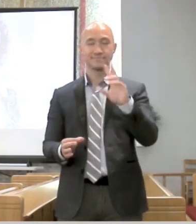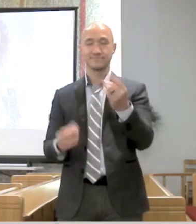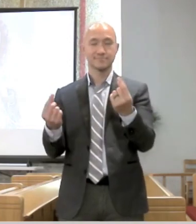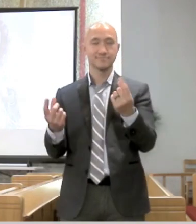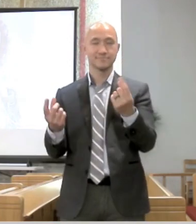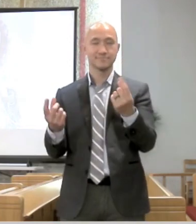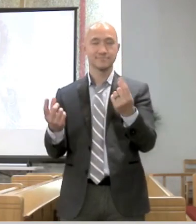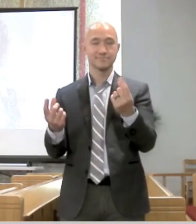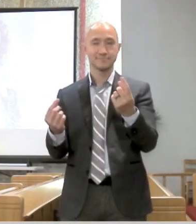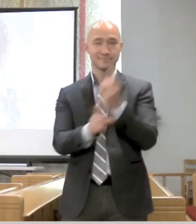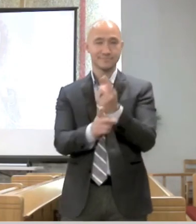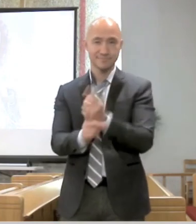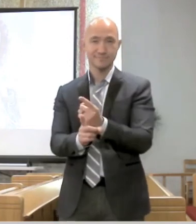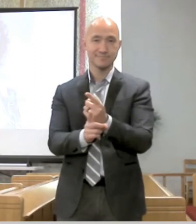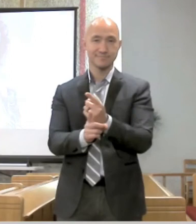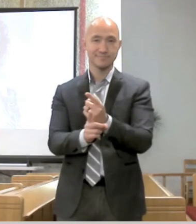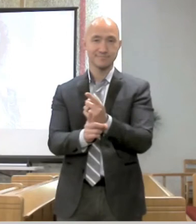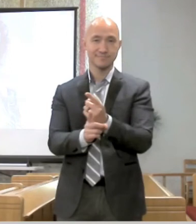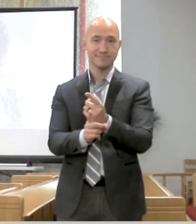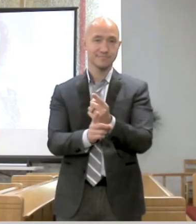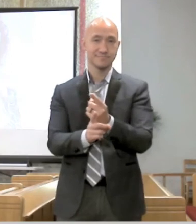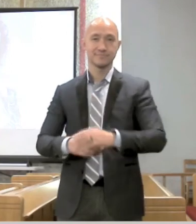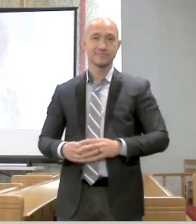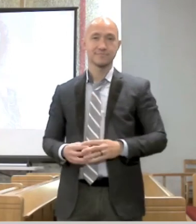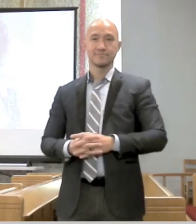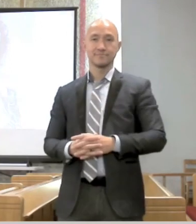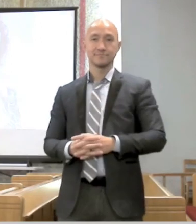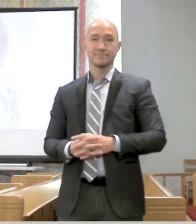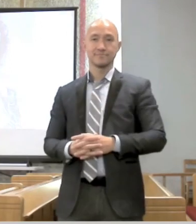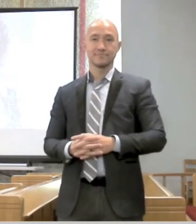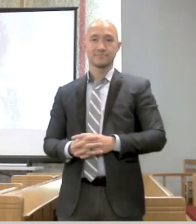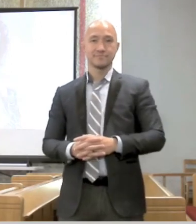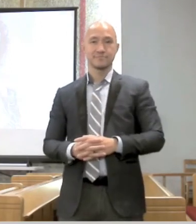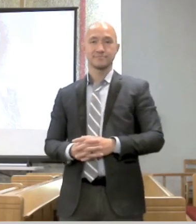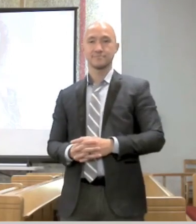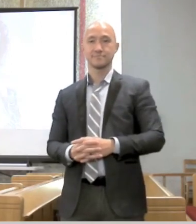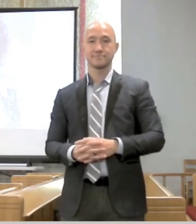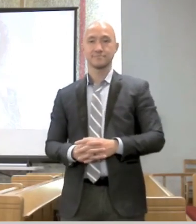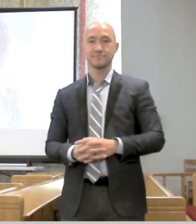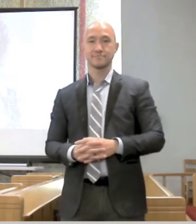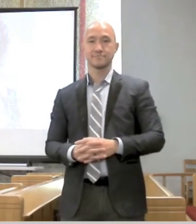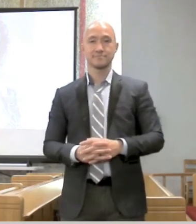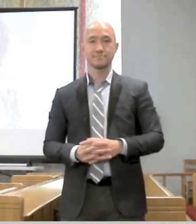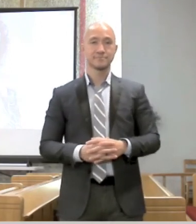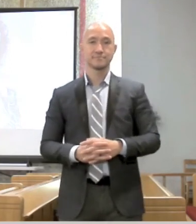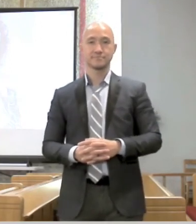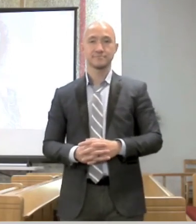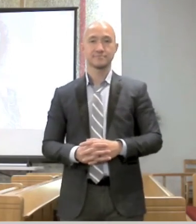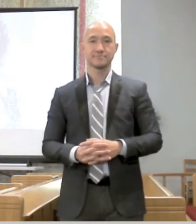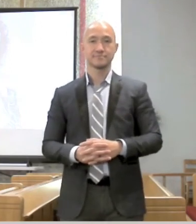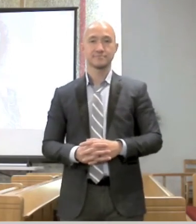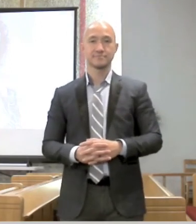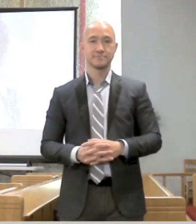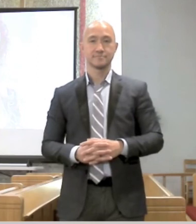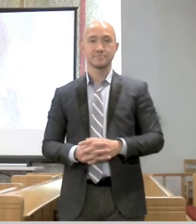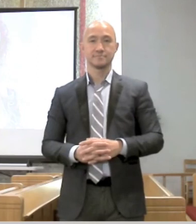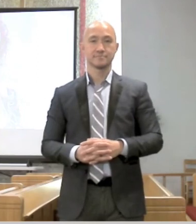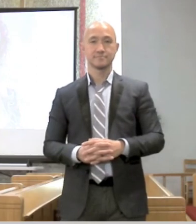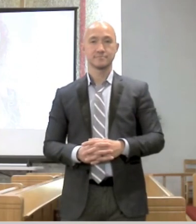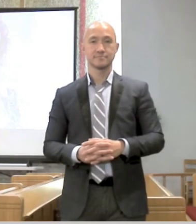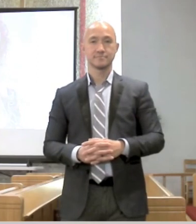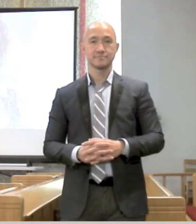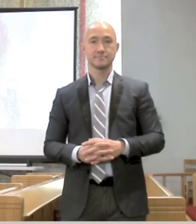either choose to go along with his will, or you can choose to go against it, but his will get done.